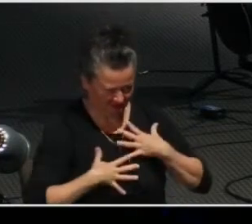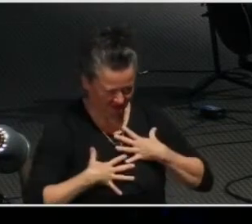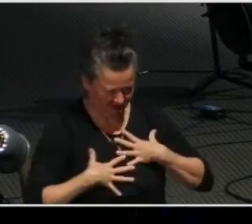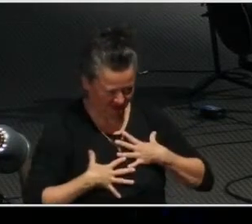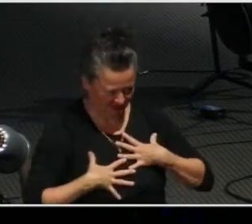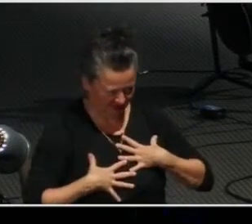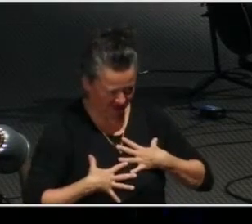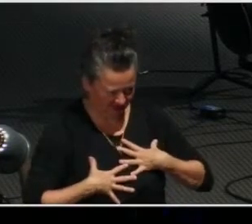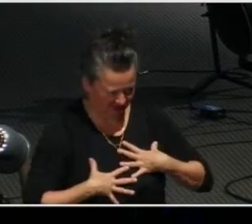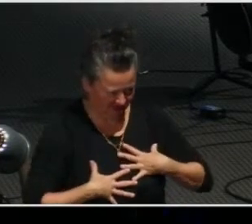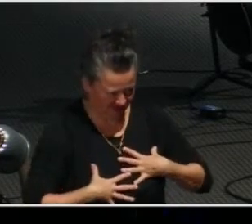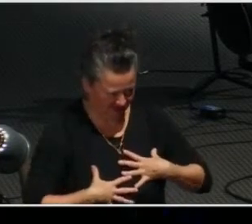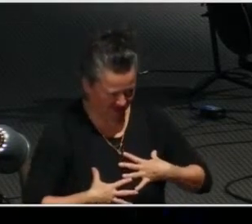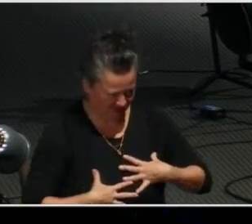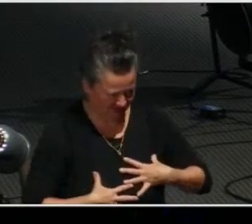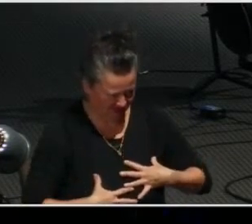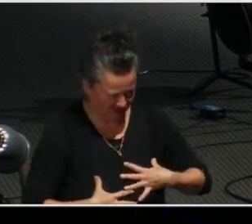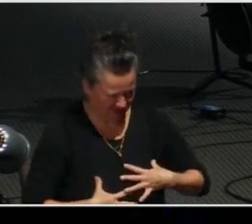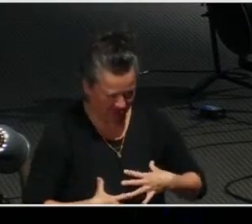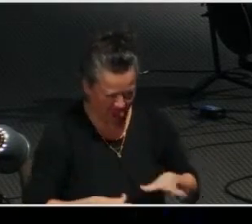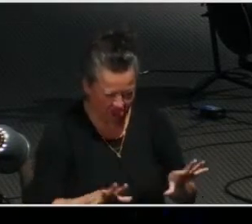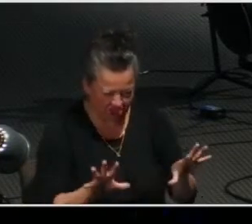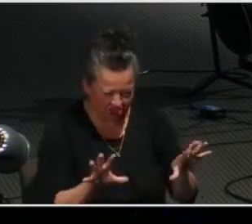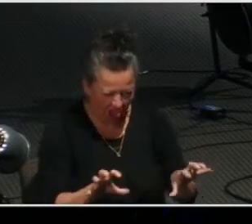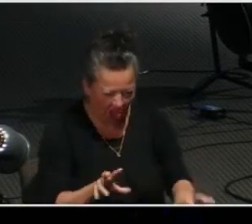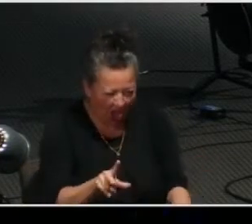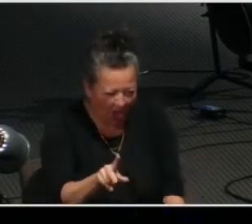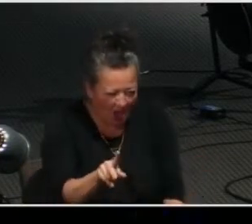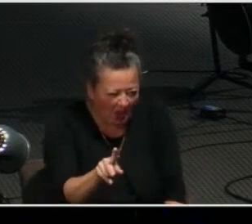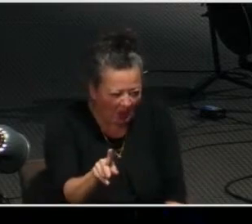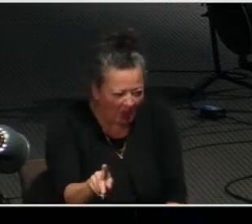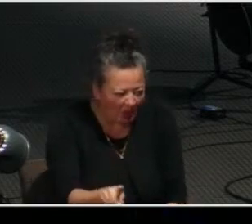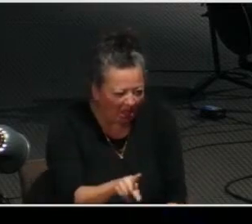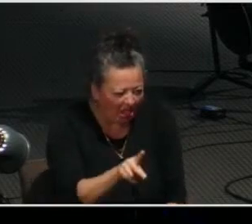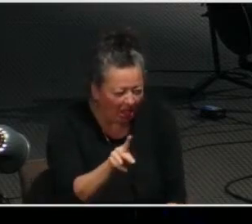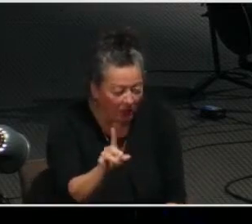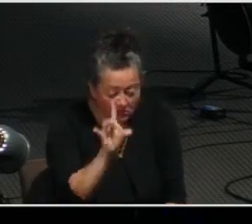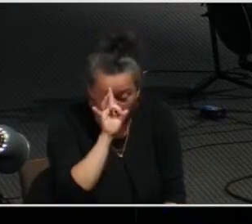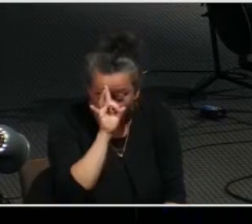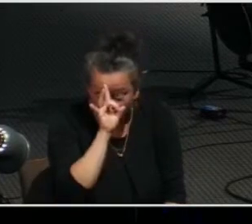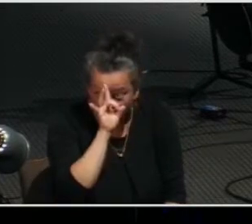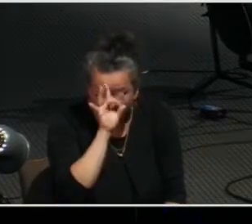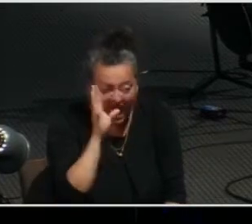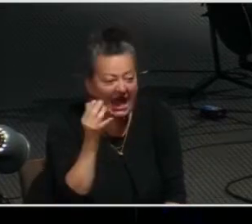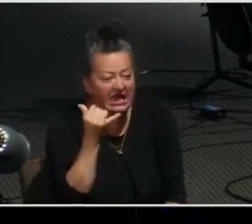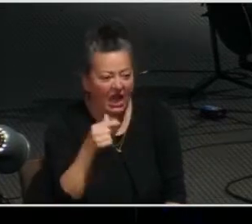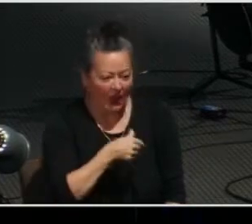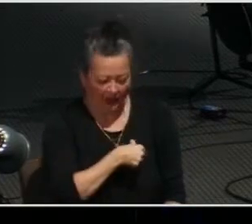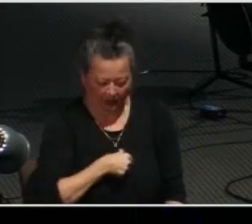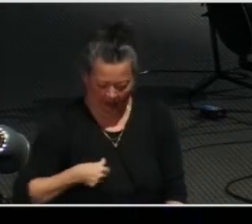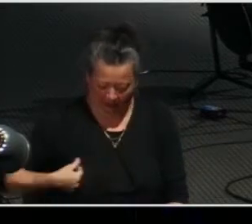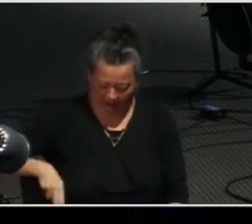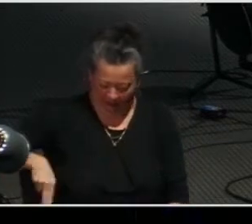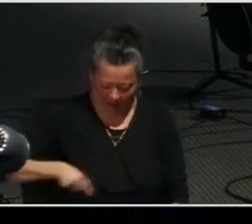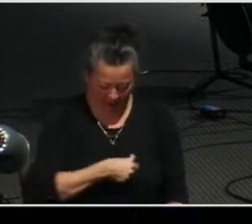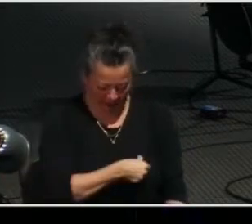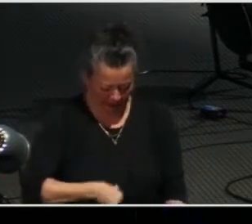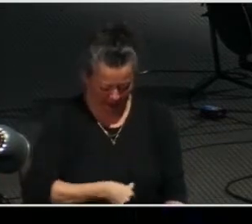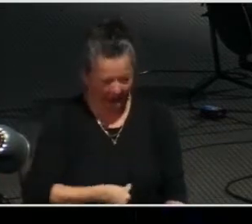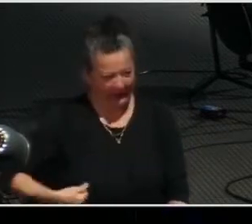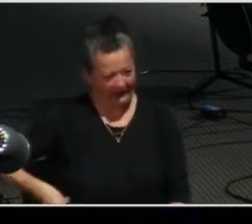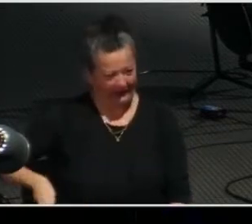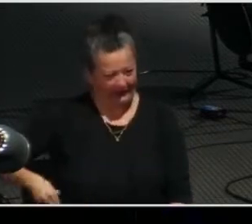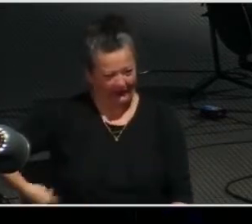polyester, dark purple, with these lame yellow sashes across the front. And on top of